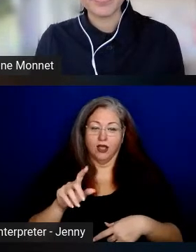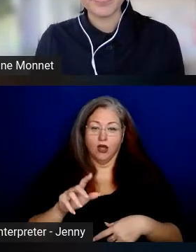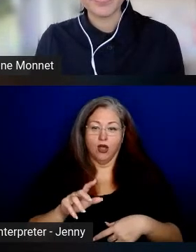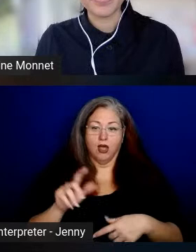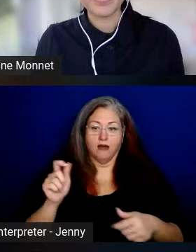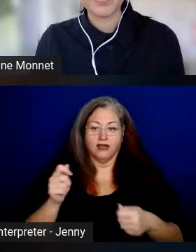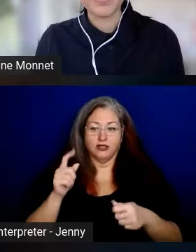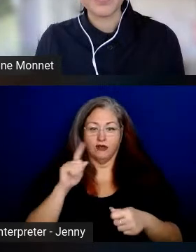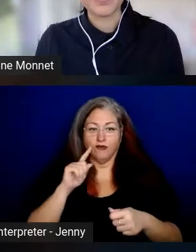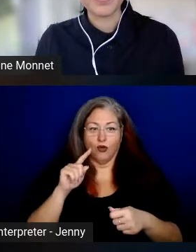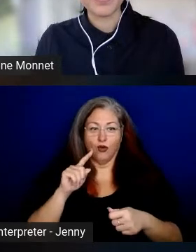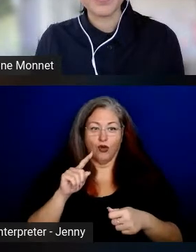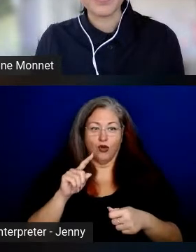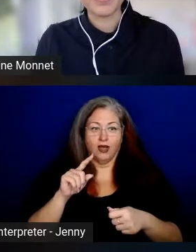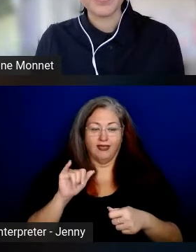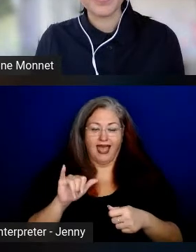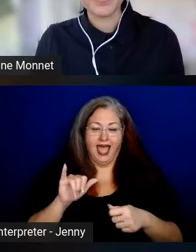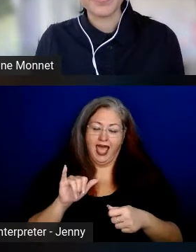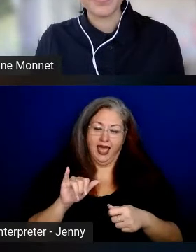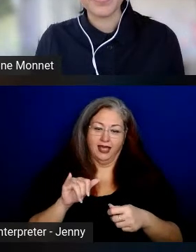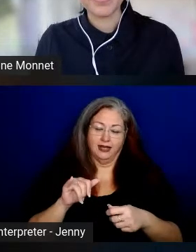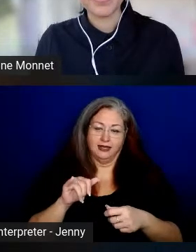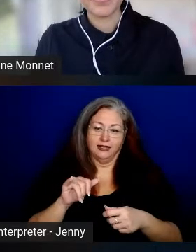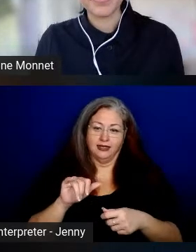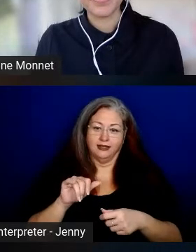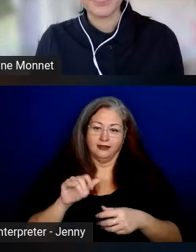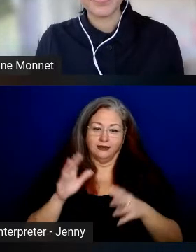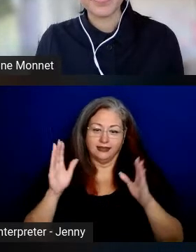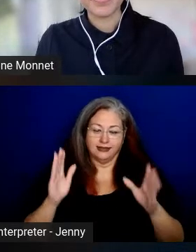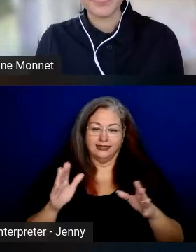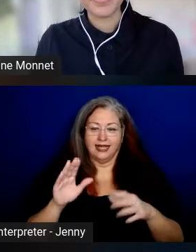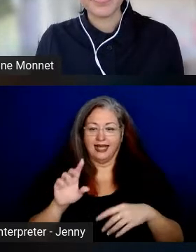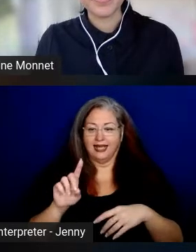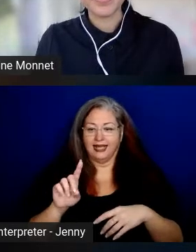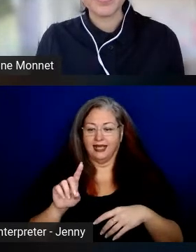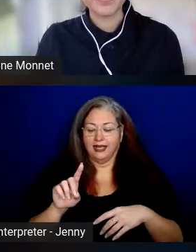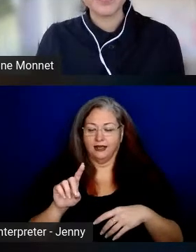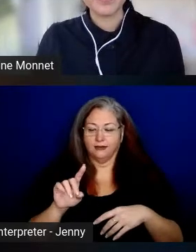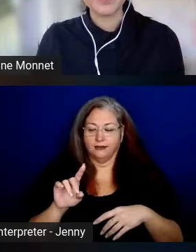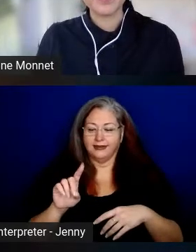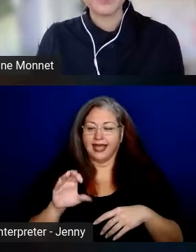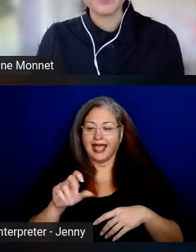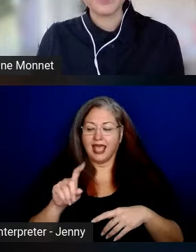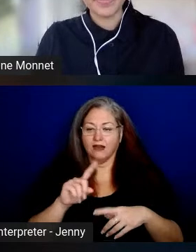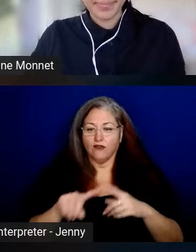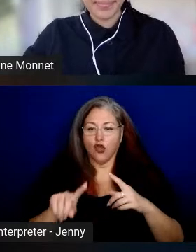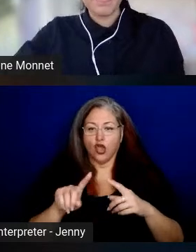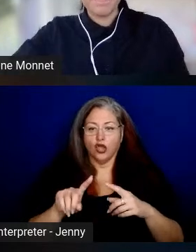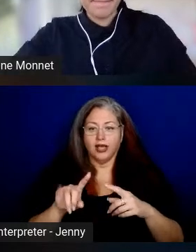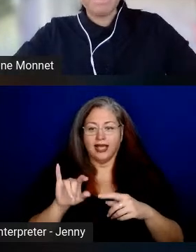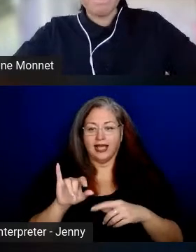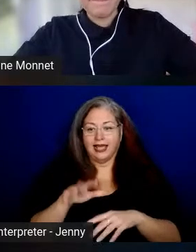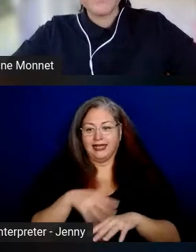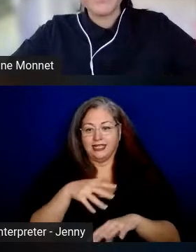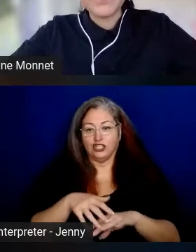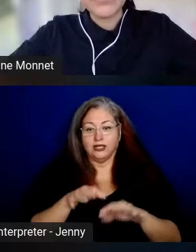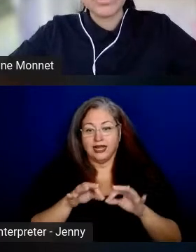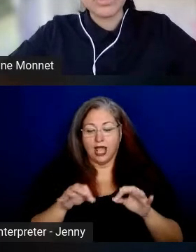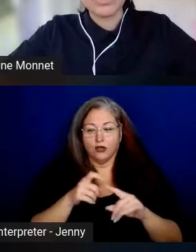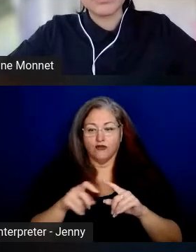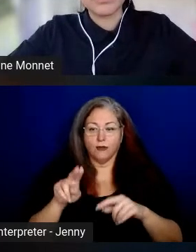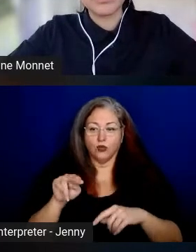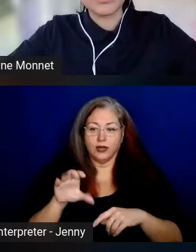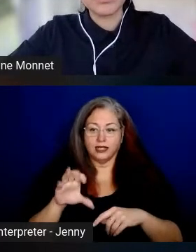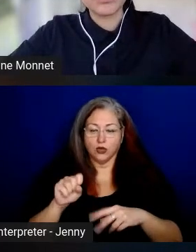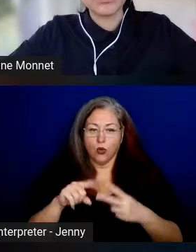of the Decade of Indigenous Languages that was established by the UN and coordinated by UNESCO. So I feel like